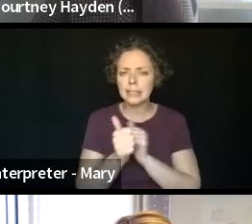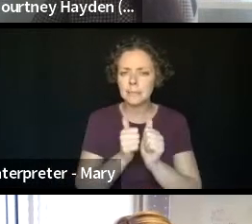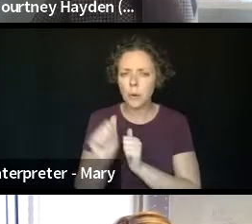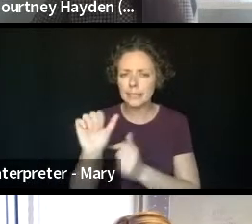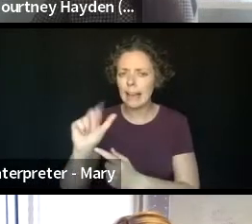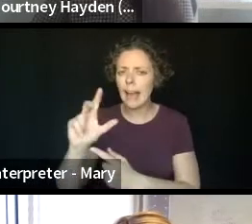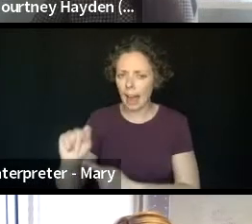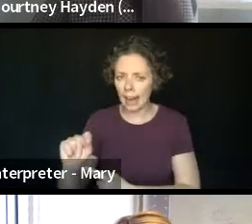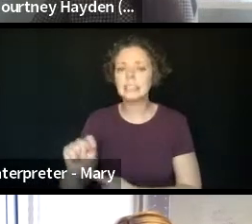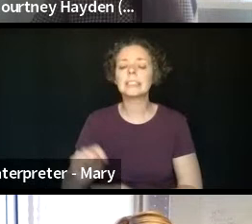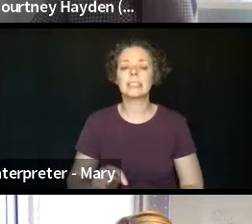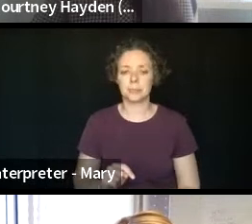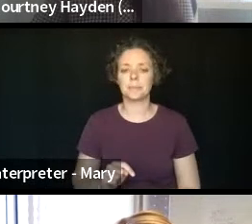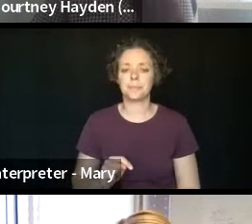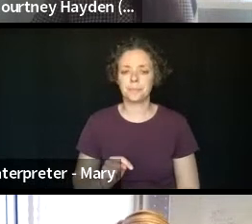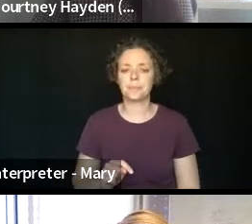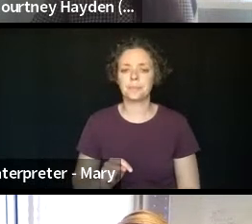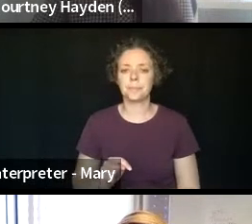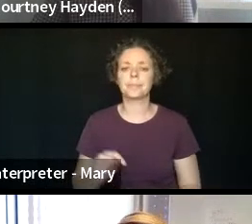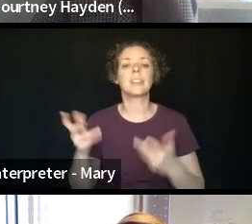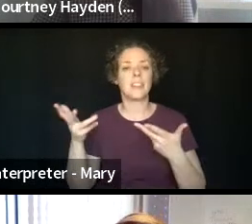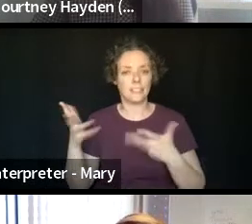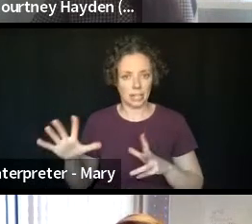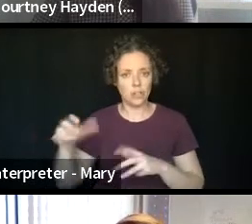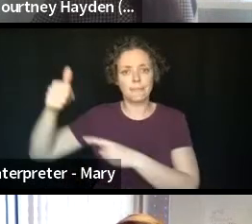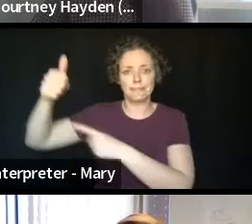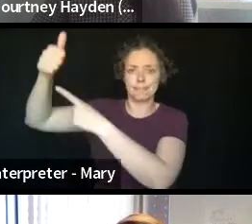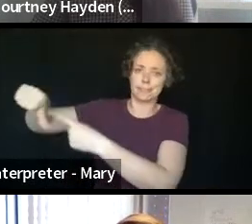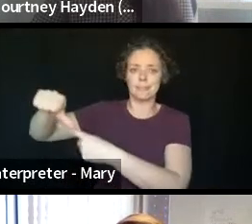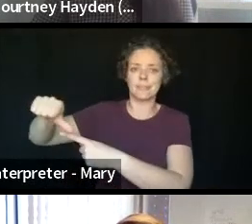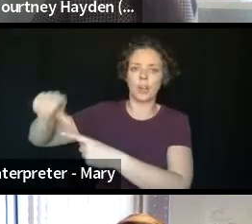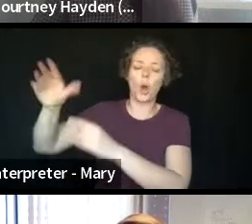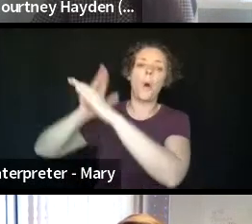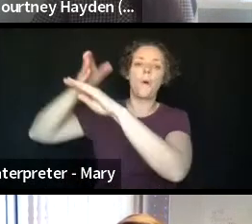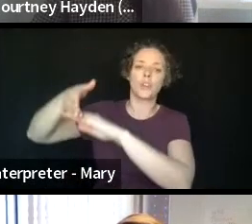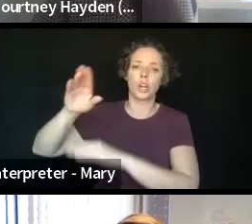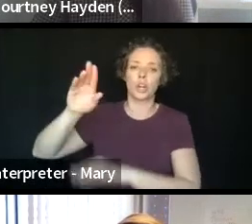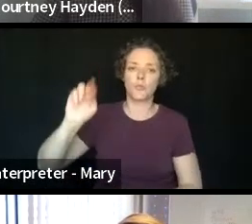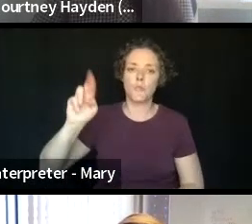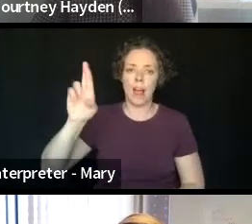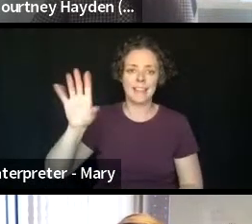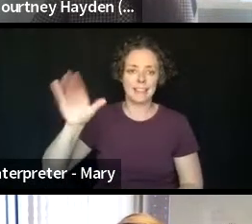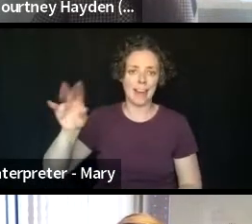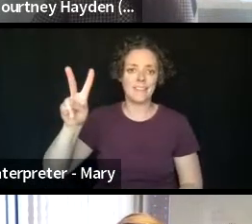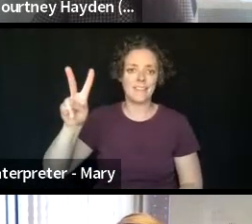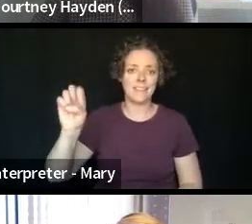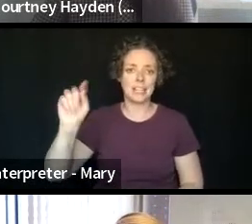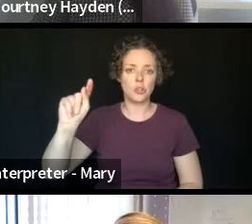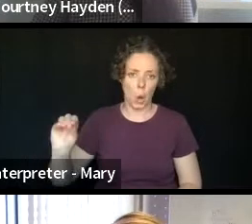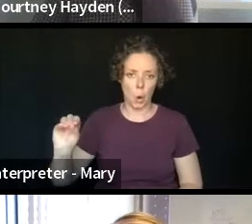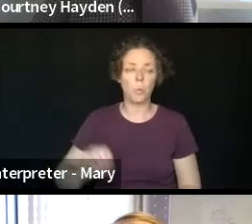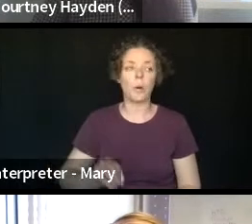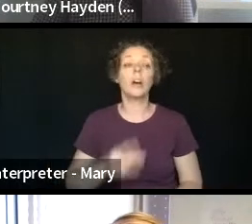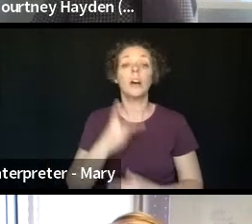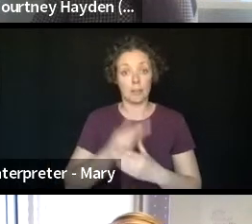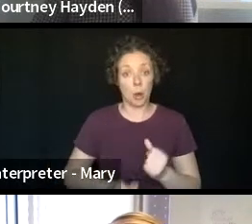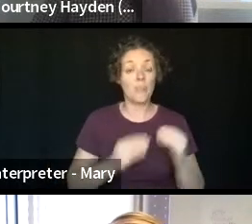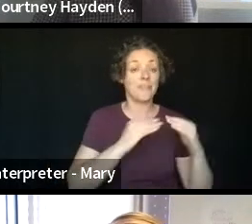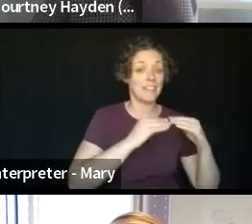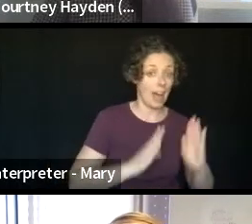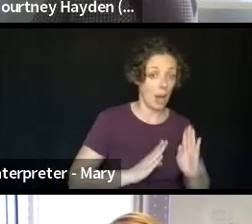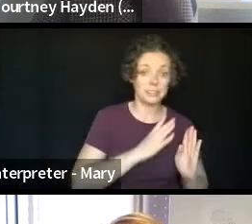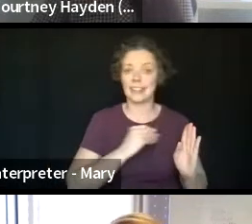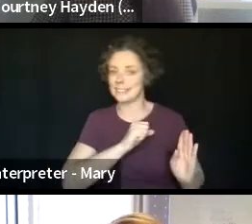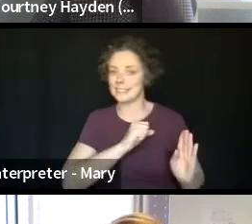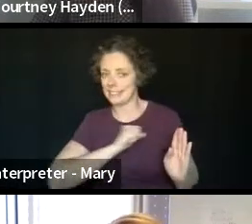They did that, I think, a couple weeks ago. Both the House and the Senate both were able